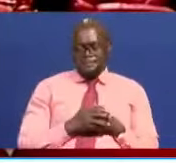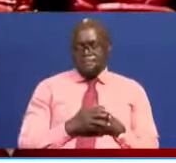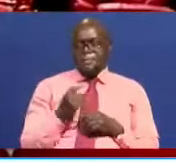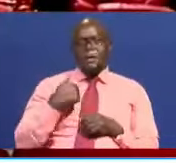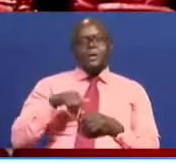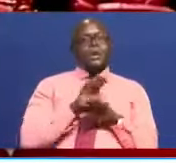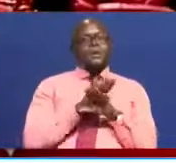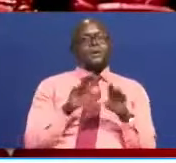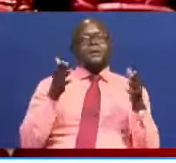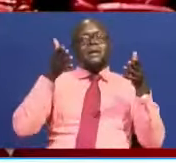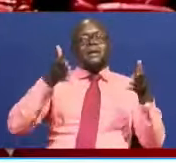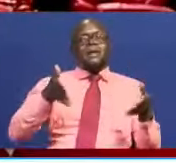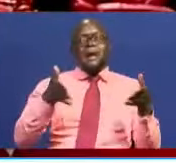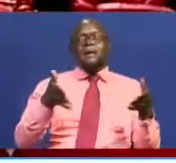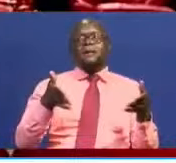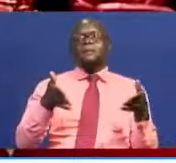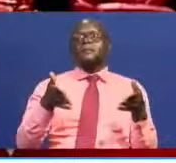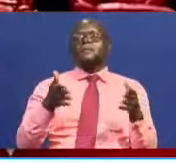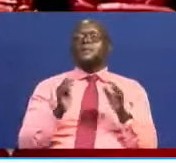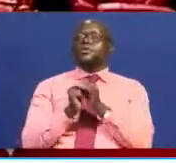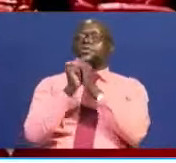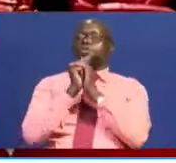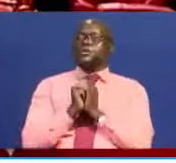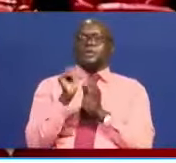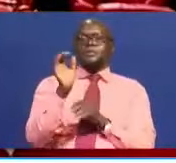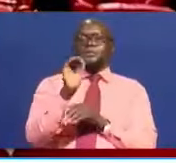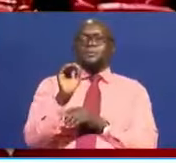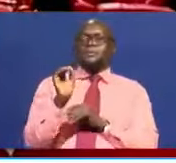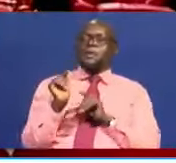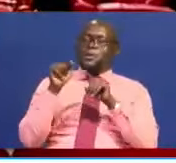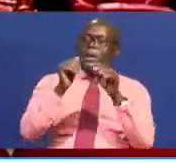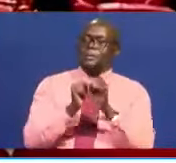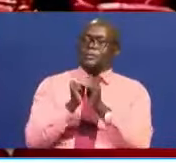are not here to worship the CS.